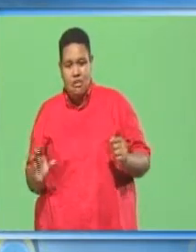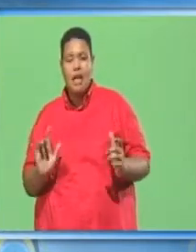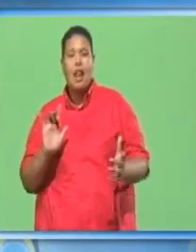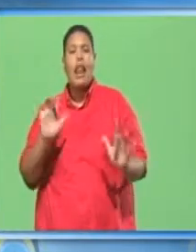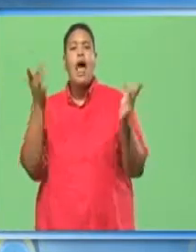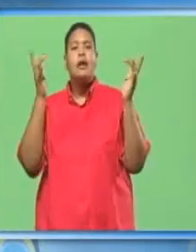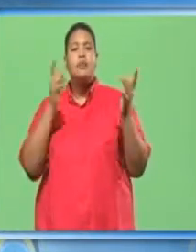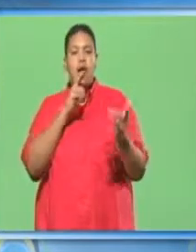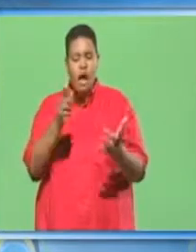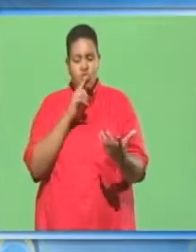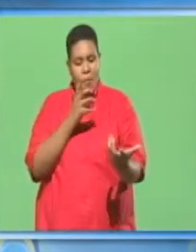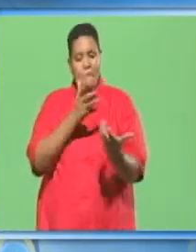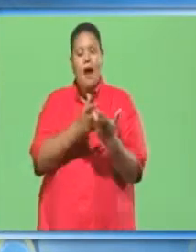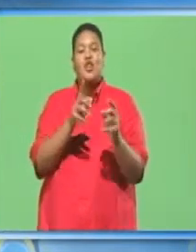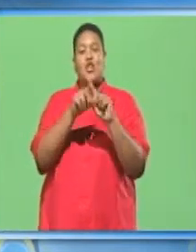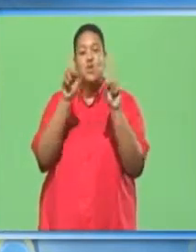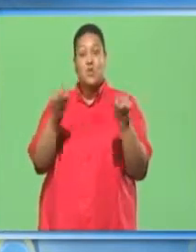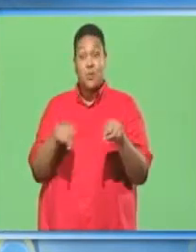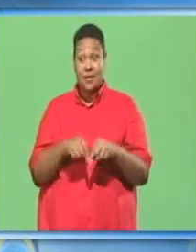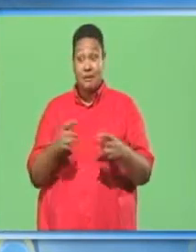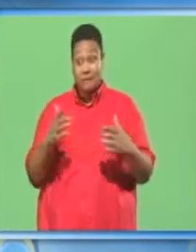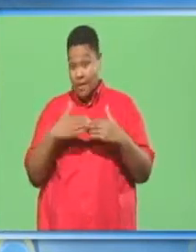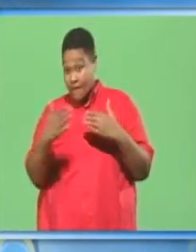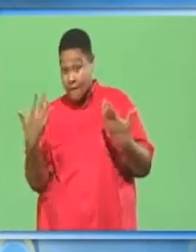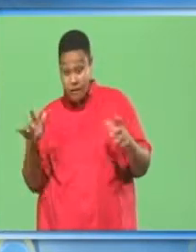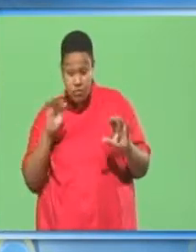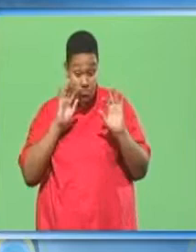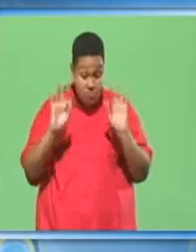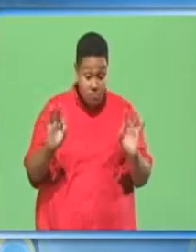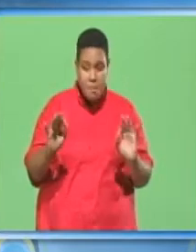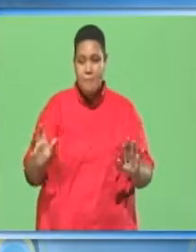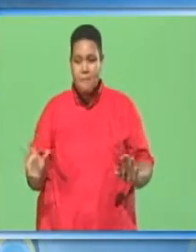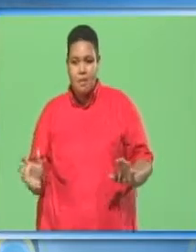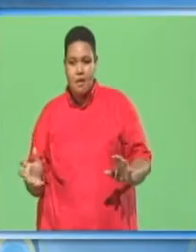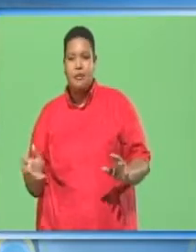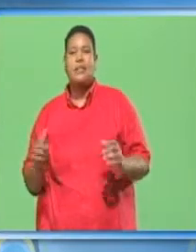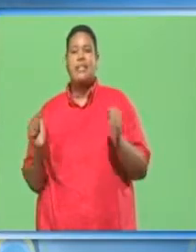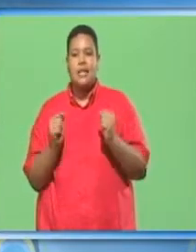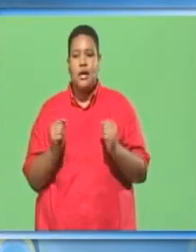the square. Tighten the adjustment handle on the gauge.